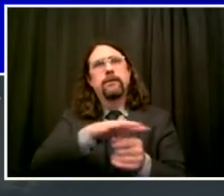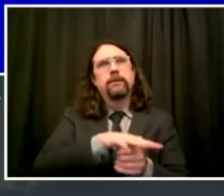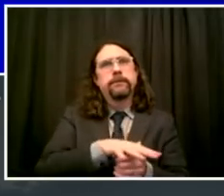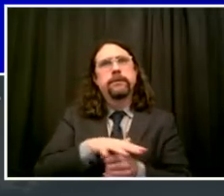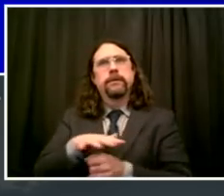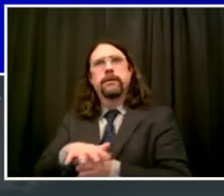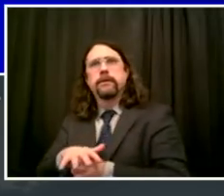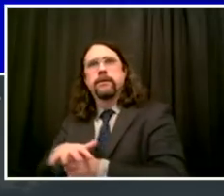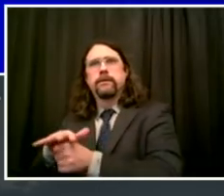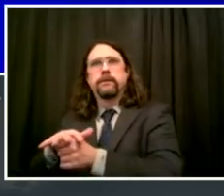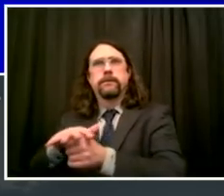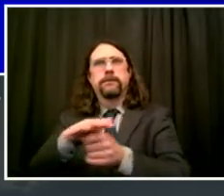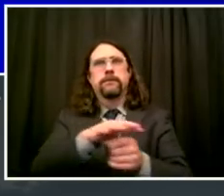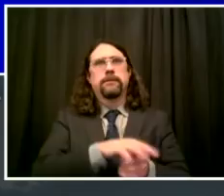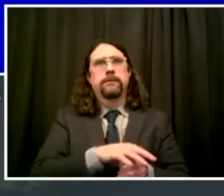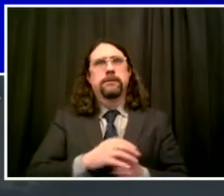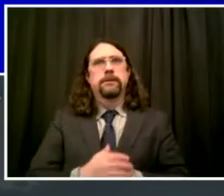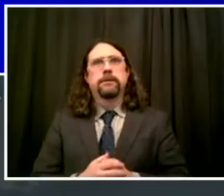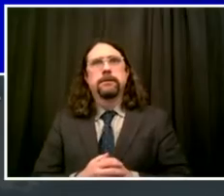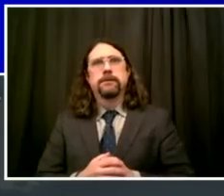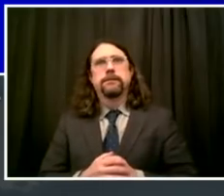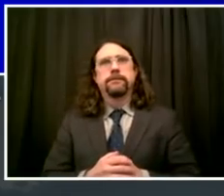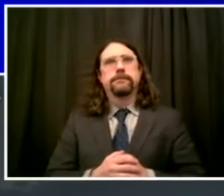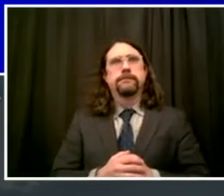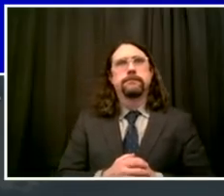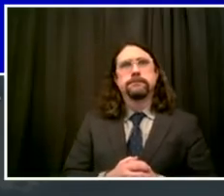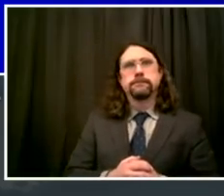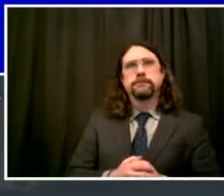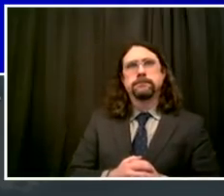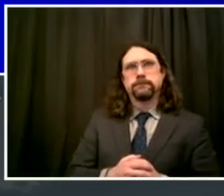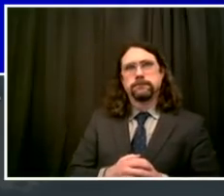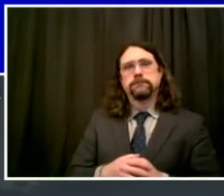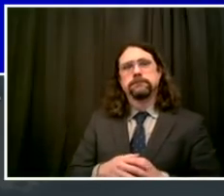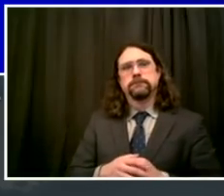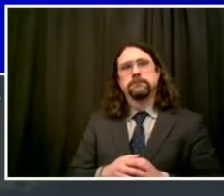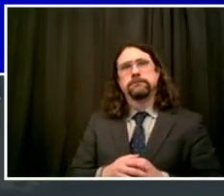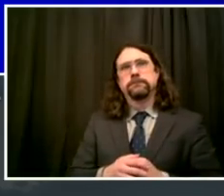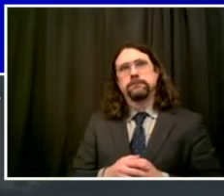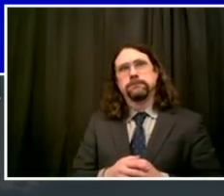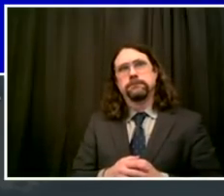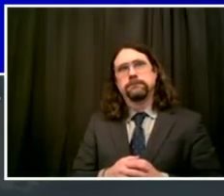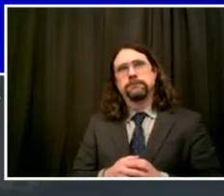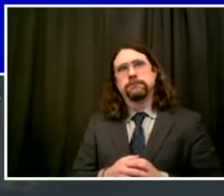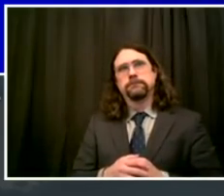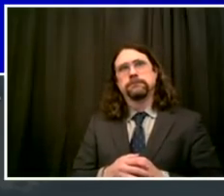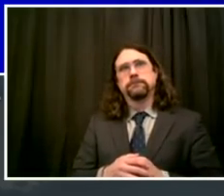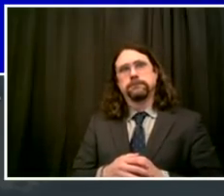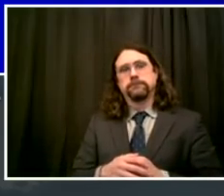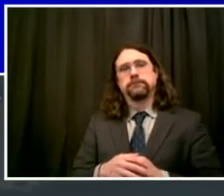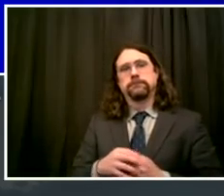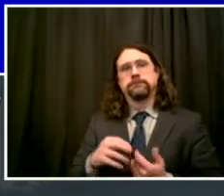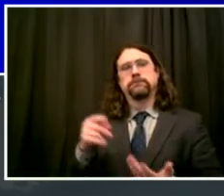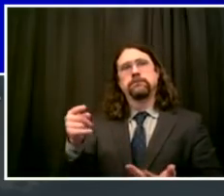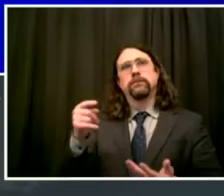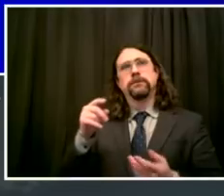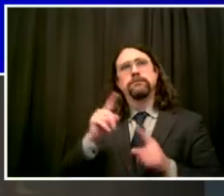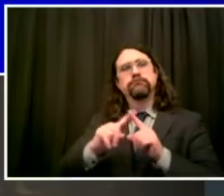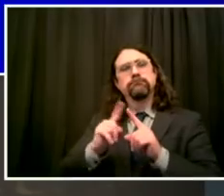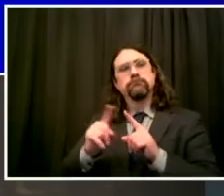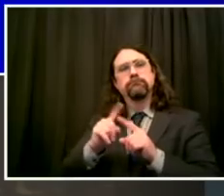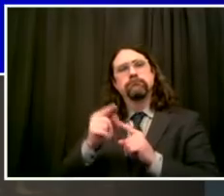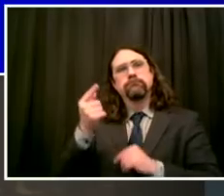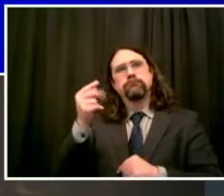thinking from the grassroots up is the right way to do things. When we think about our neighborhoods and what makes our neighborhoods strong, we think about small